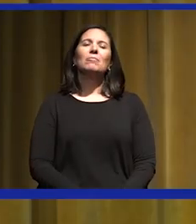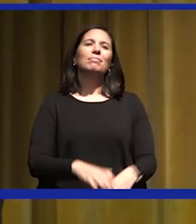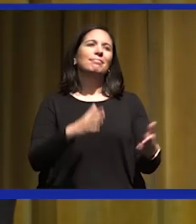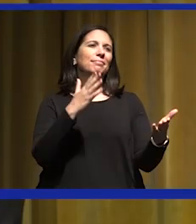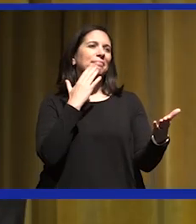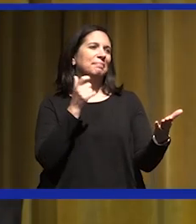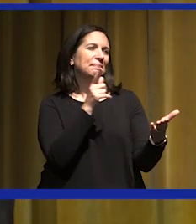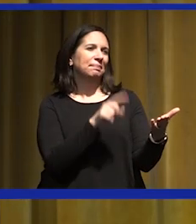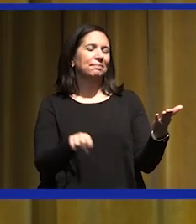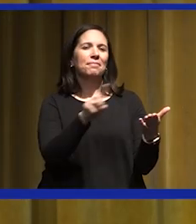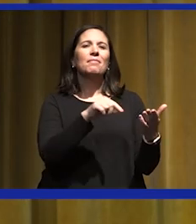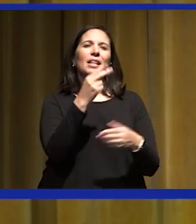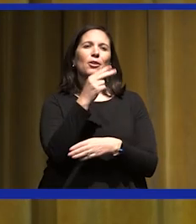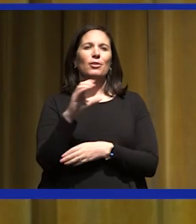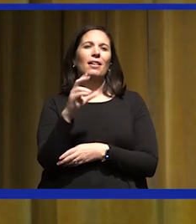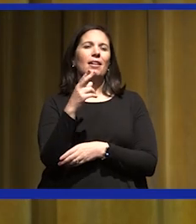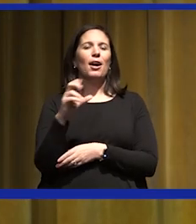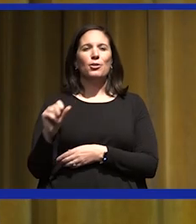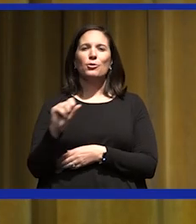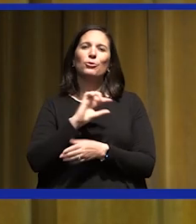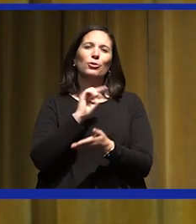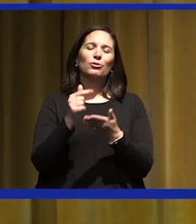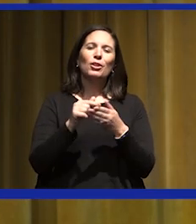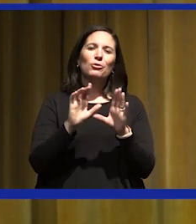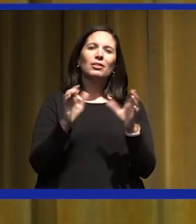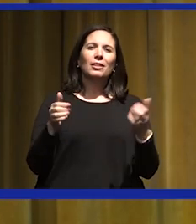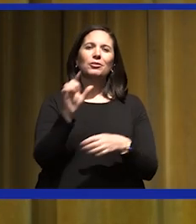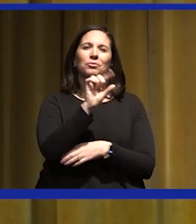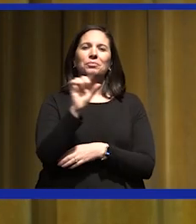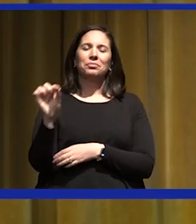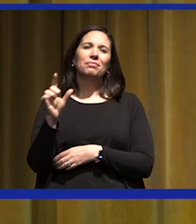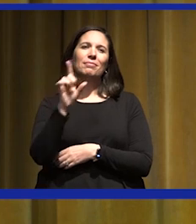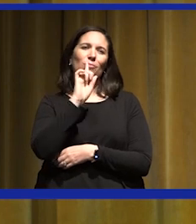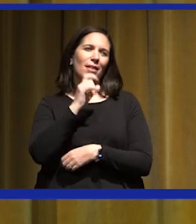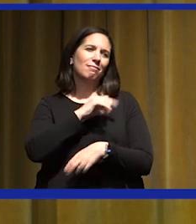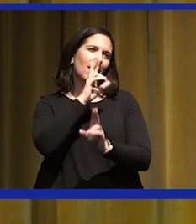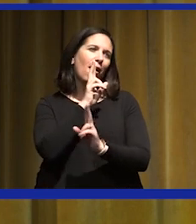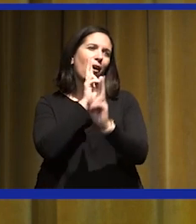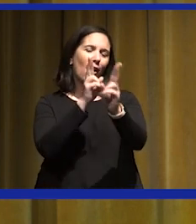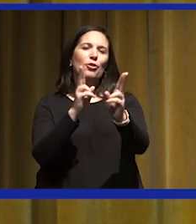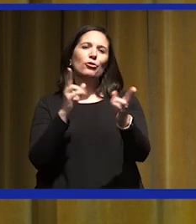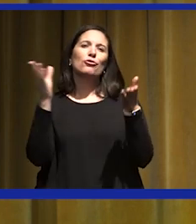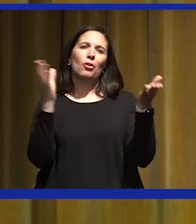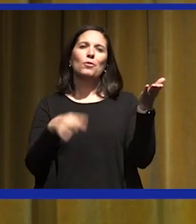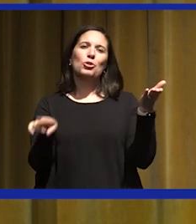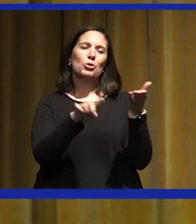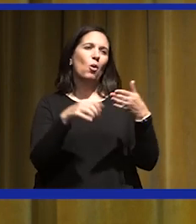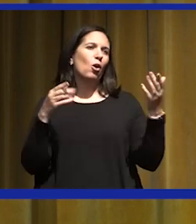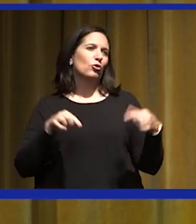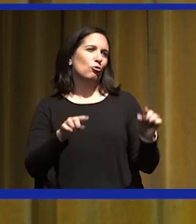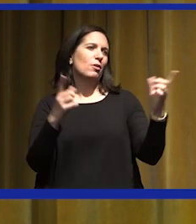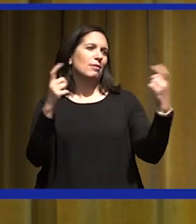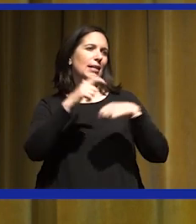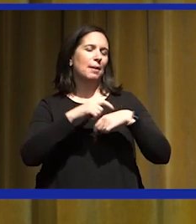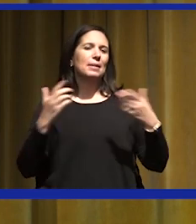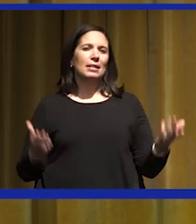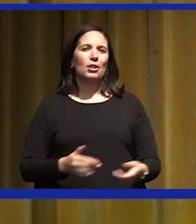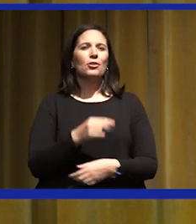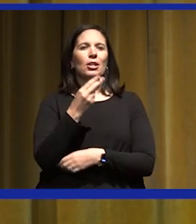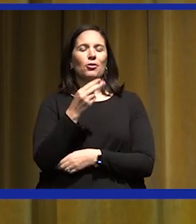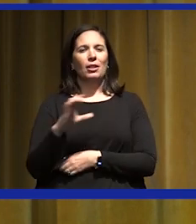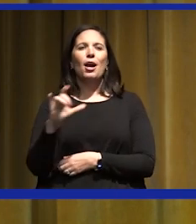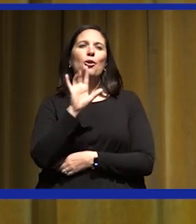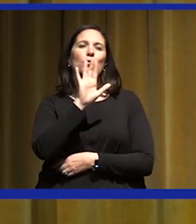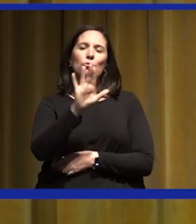Dear Henry Clay High School graduating class of 2020, it has been an honor serving you during your time with us at Henry Clay. Your strong work ethic and